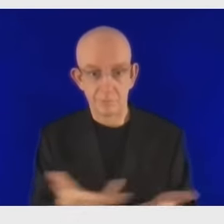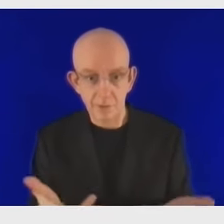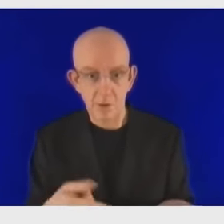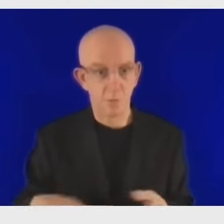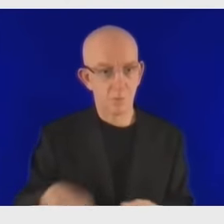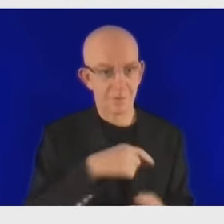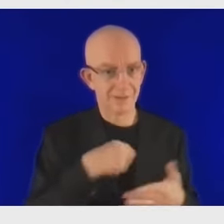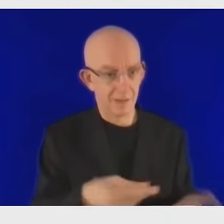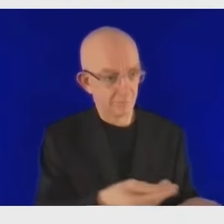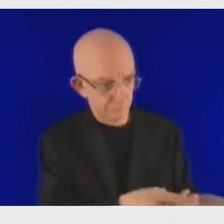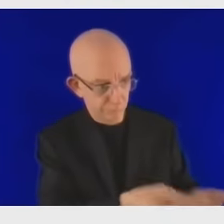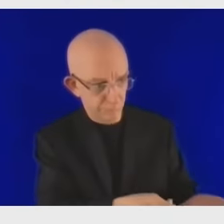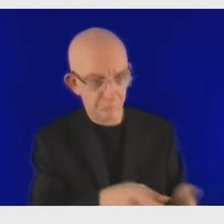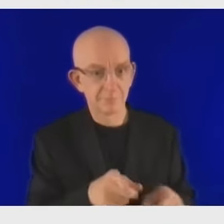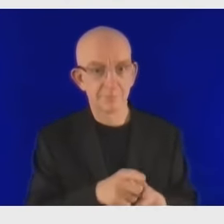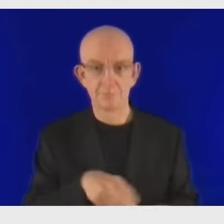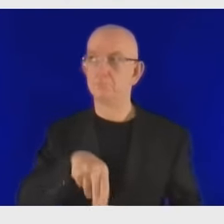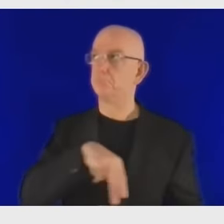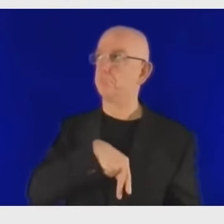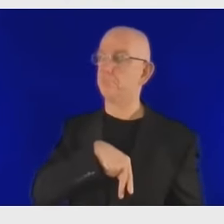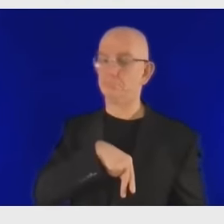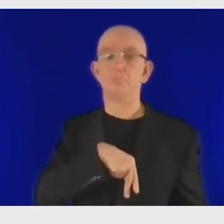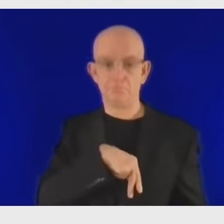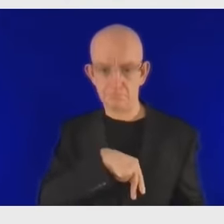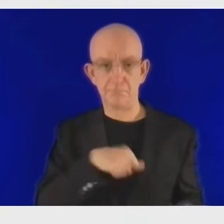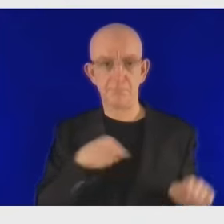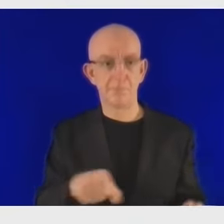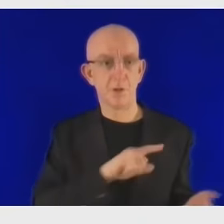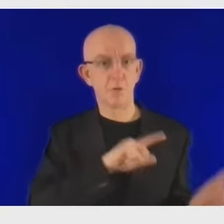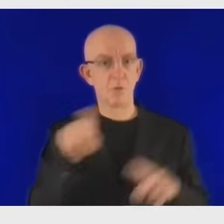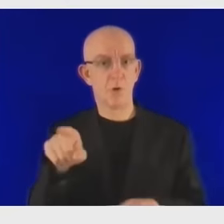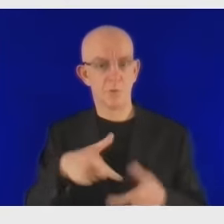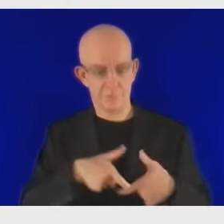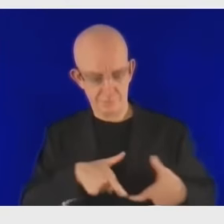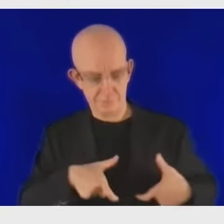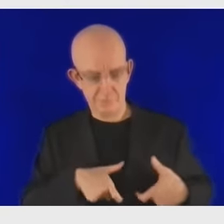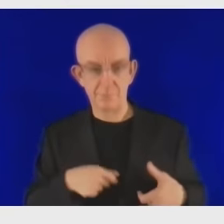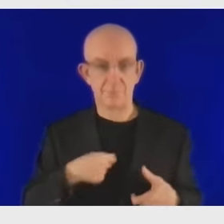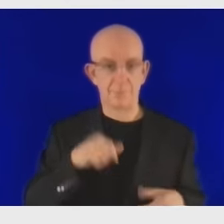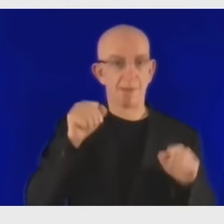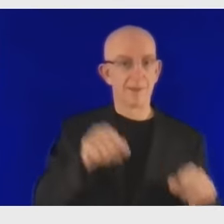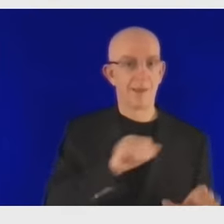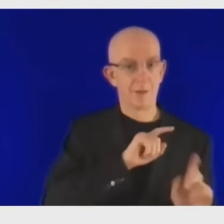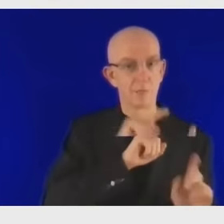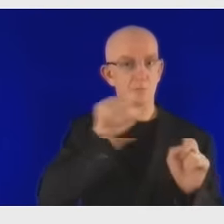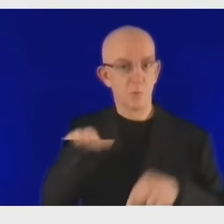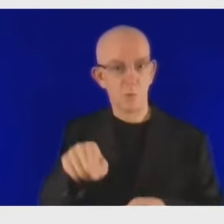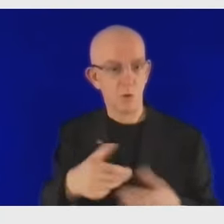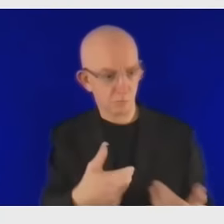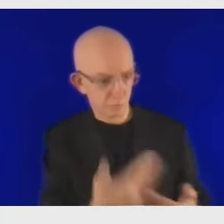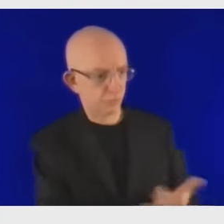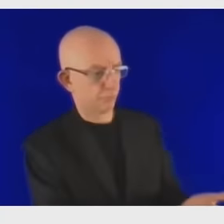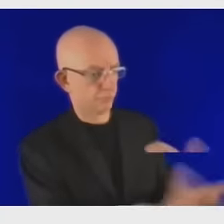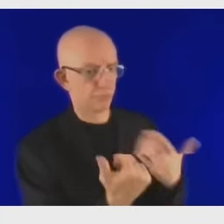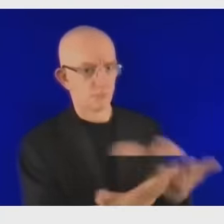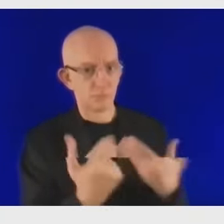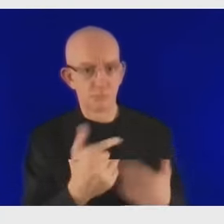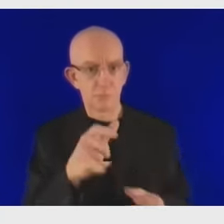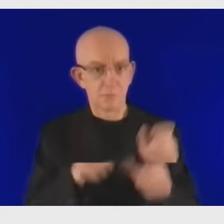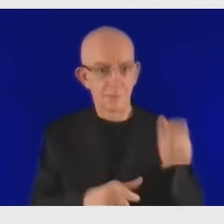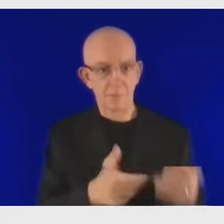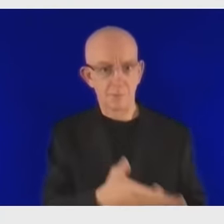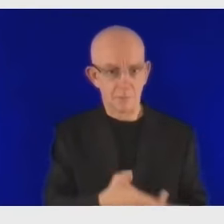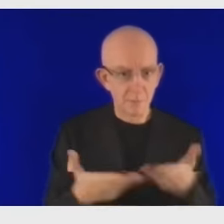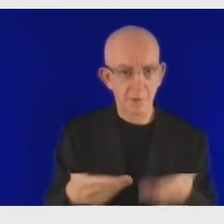to put a bullet and always include civil society at its best. And right now, if I can go to COP, I